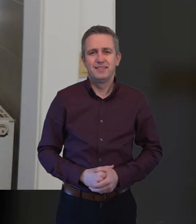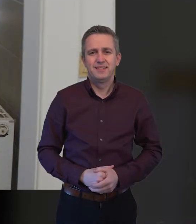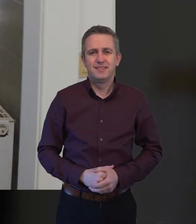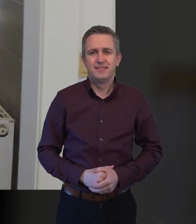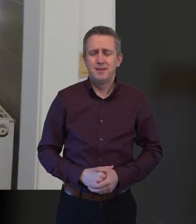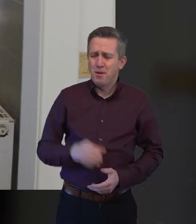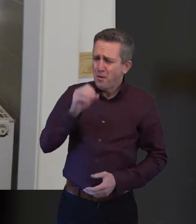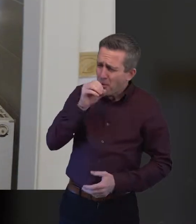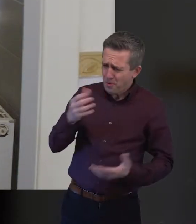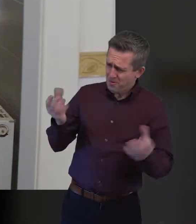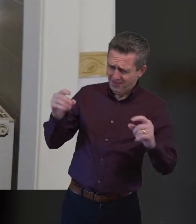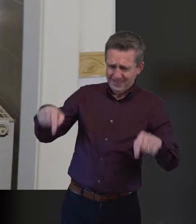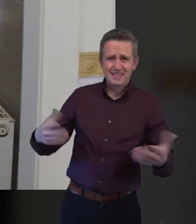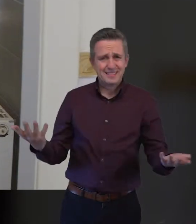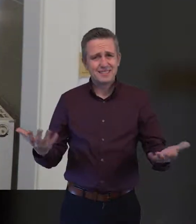Yeehaw.